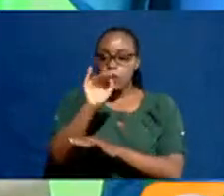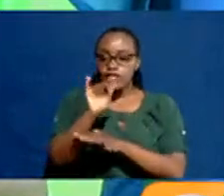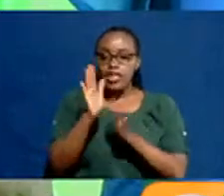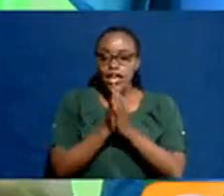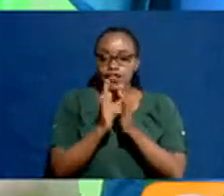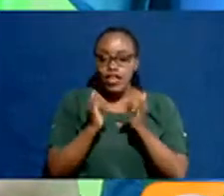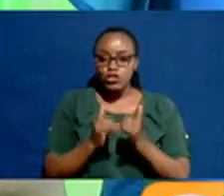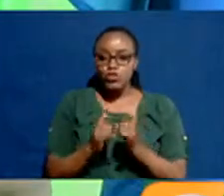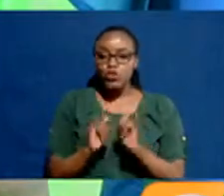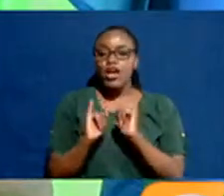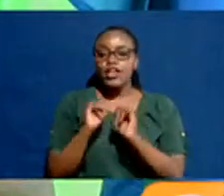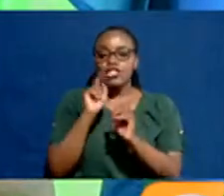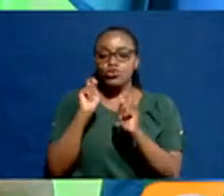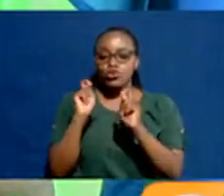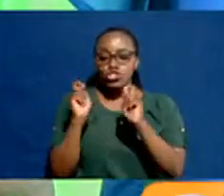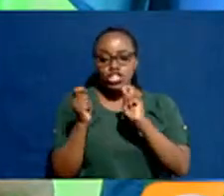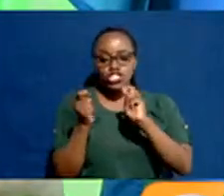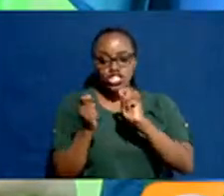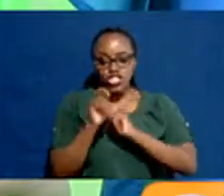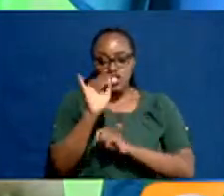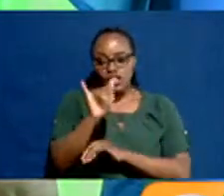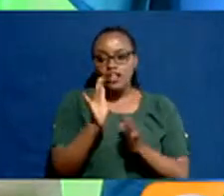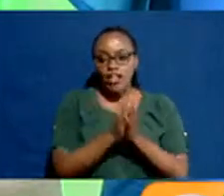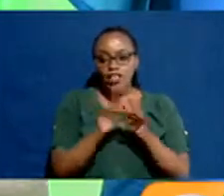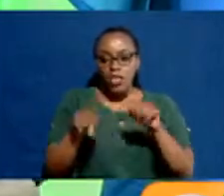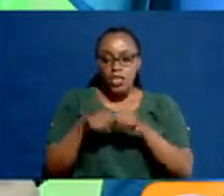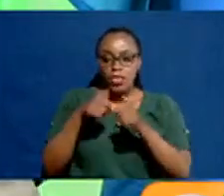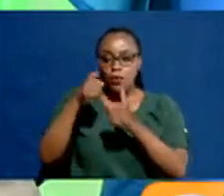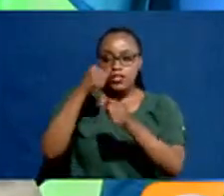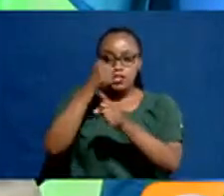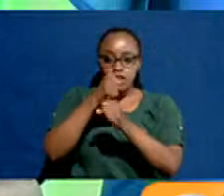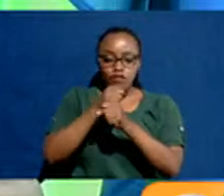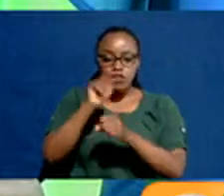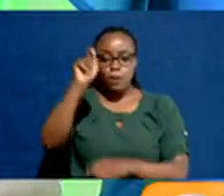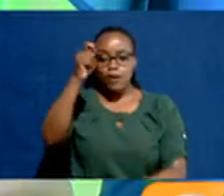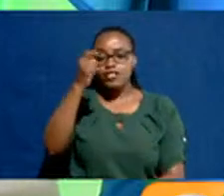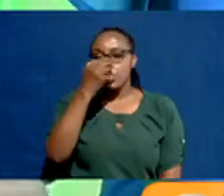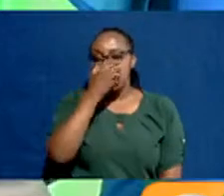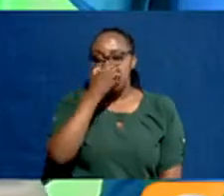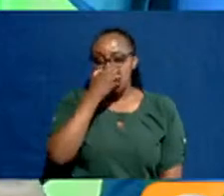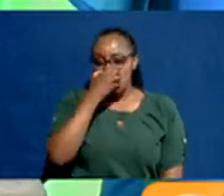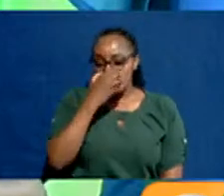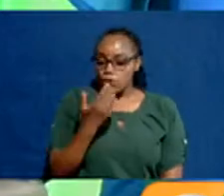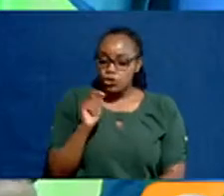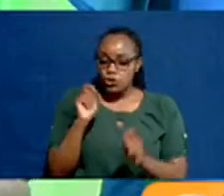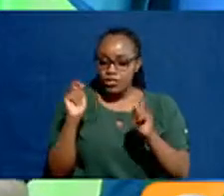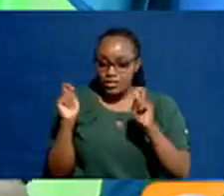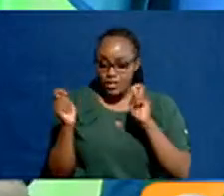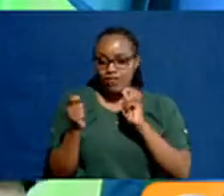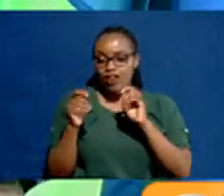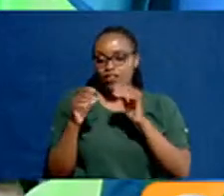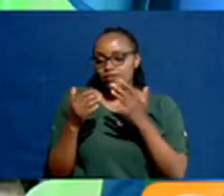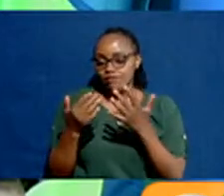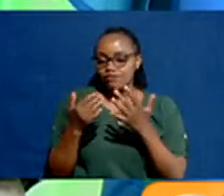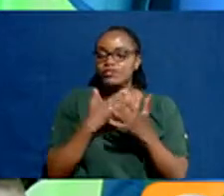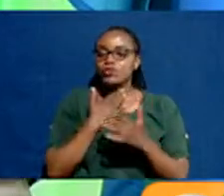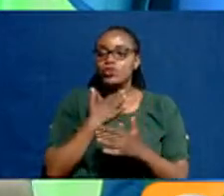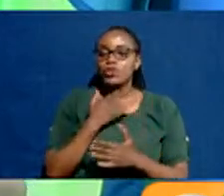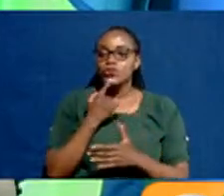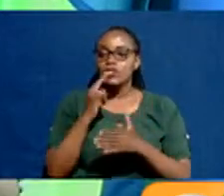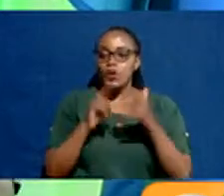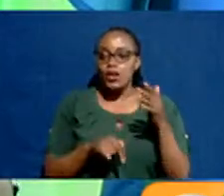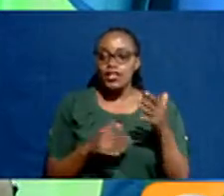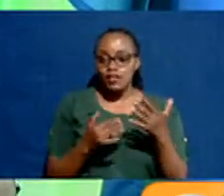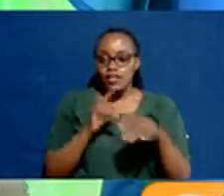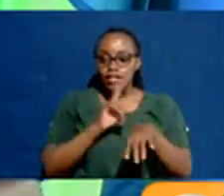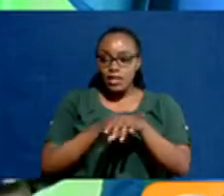were trying to undo the damage they had done to President William Ruto to save their face. So I would like to say, when